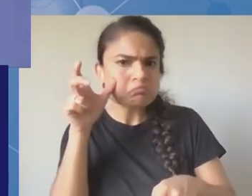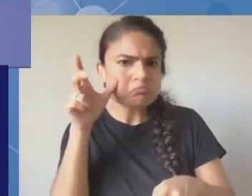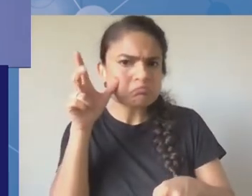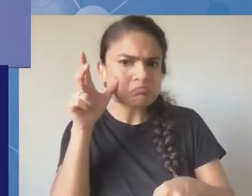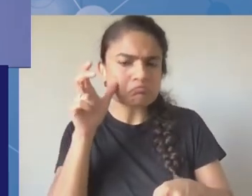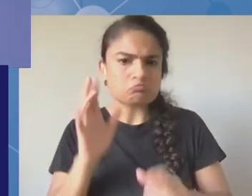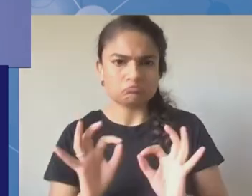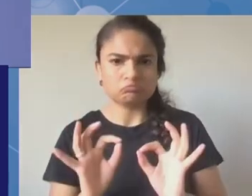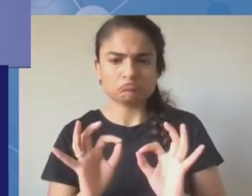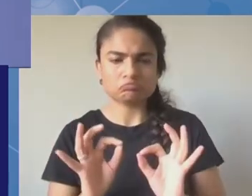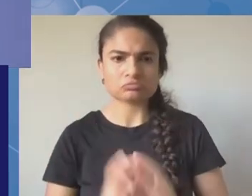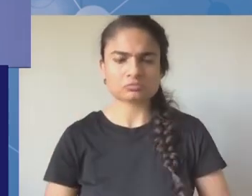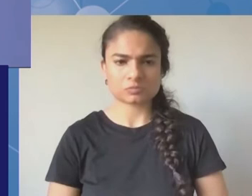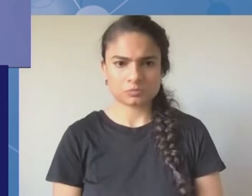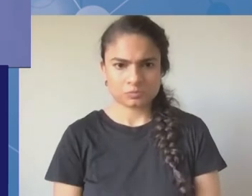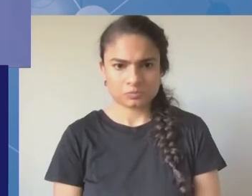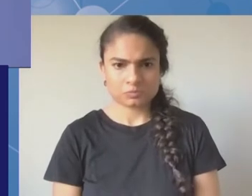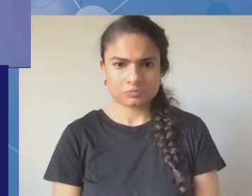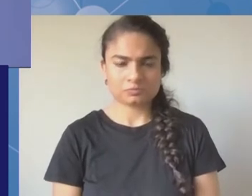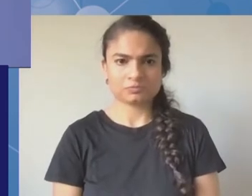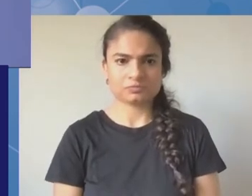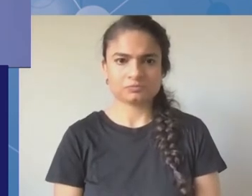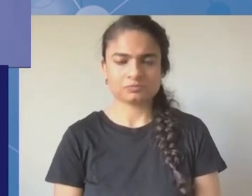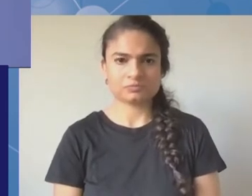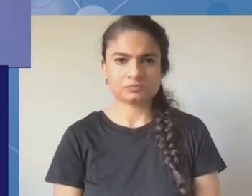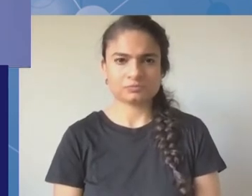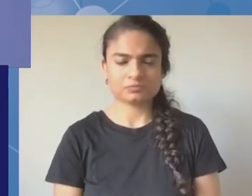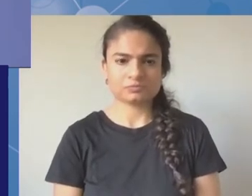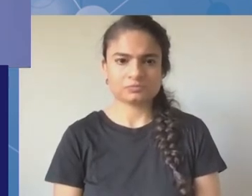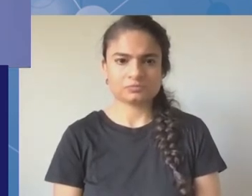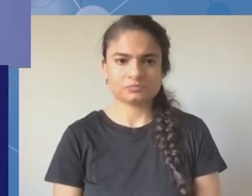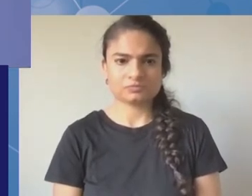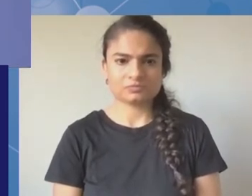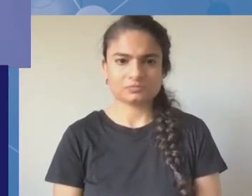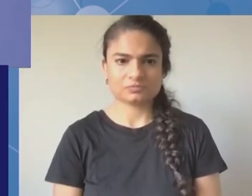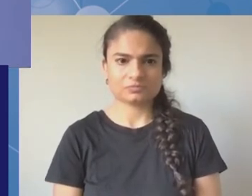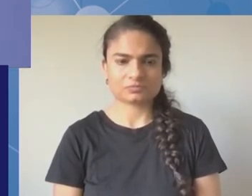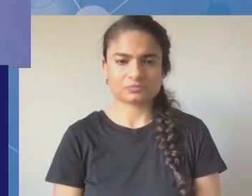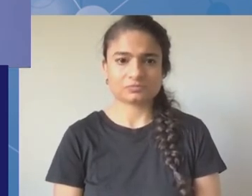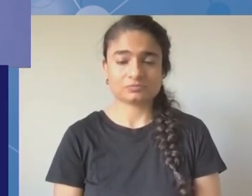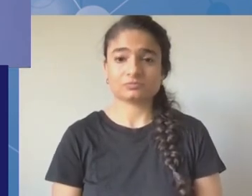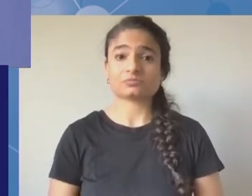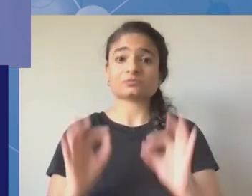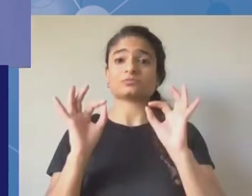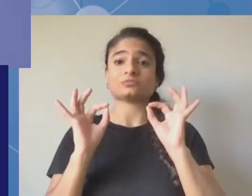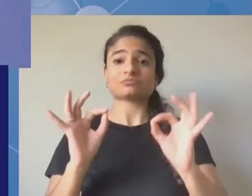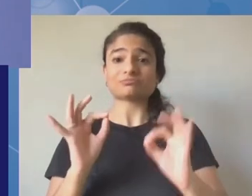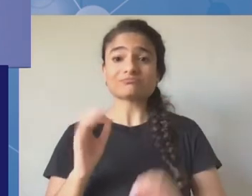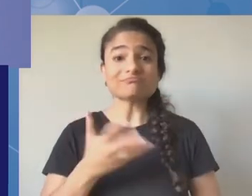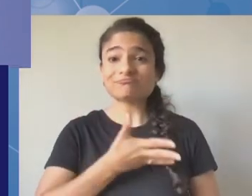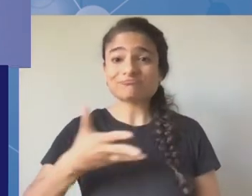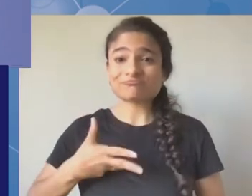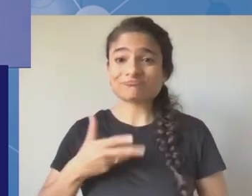the united nations is not just about english